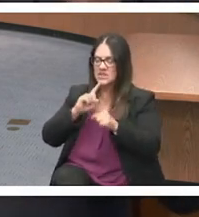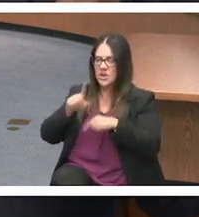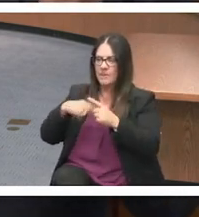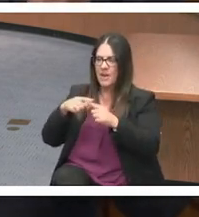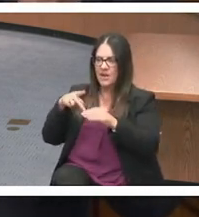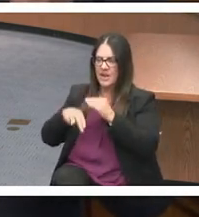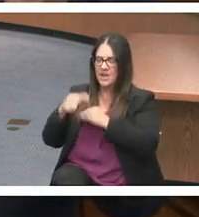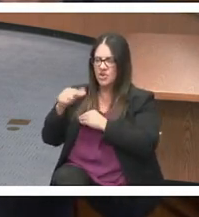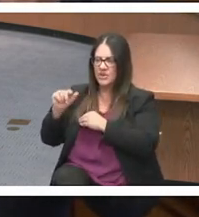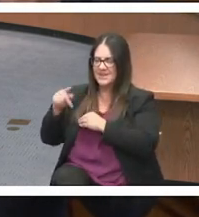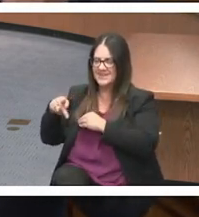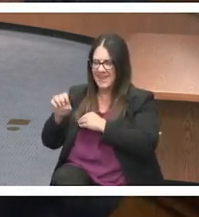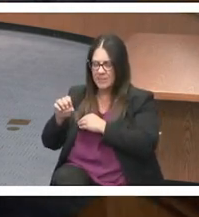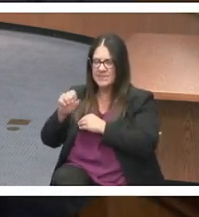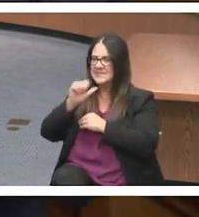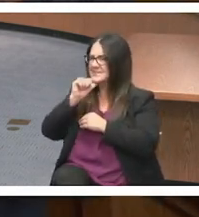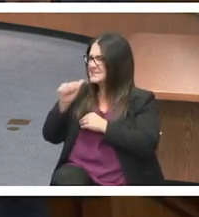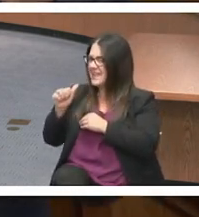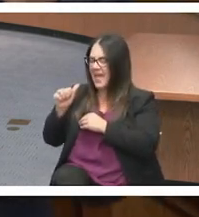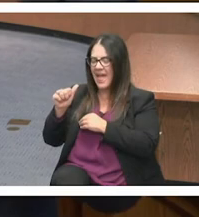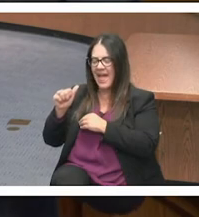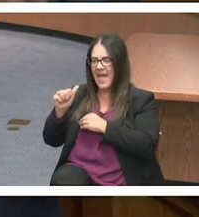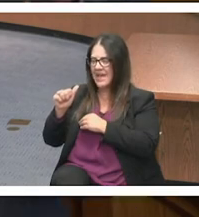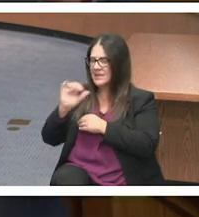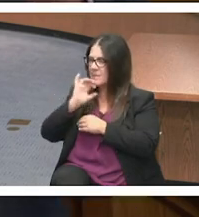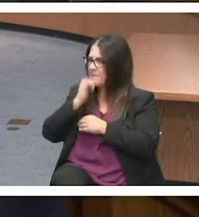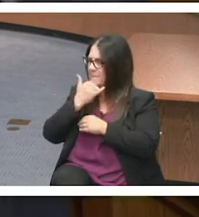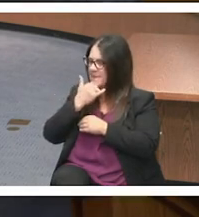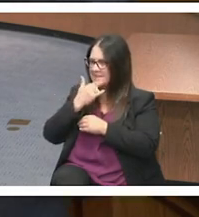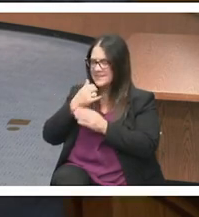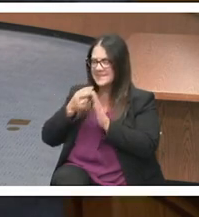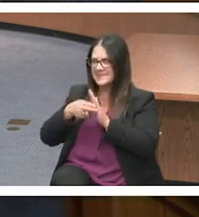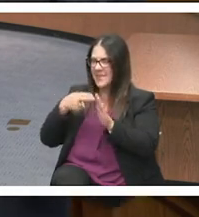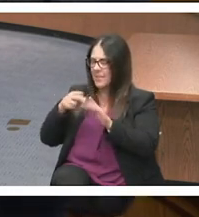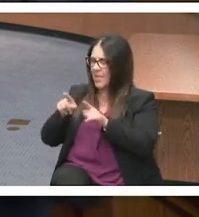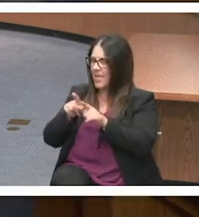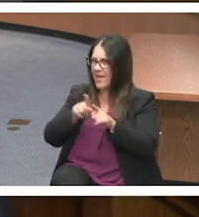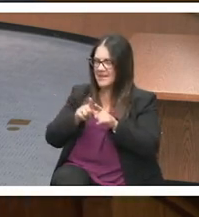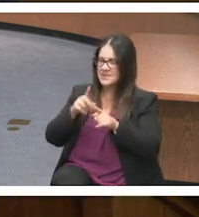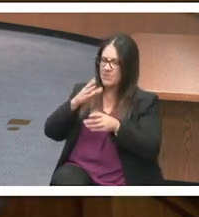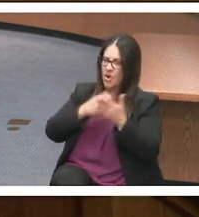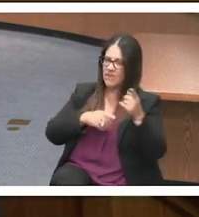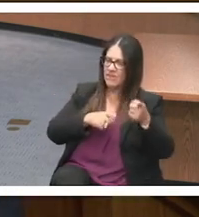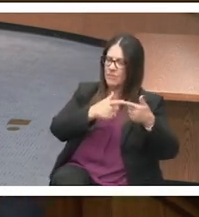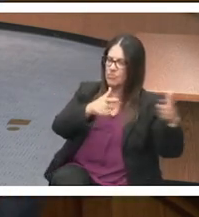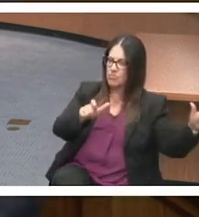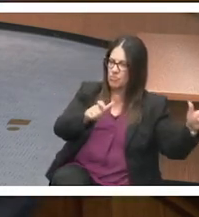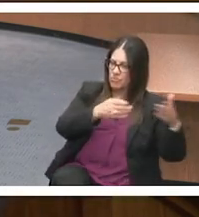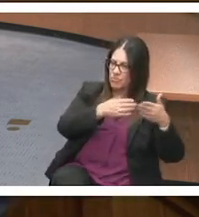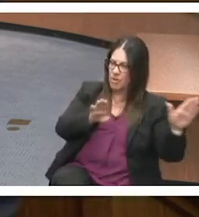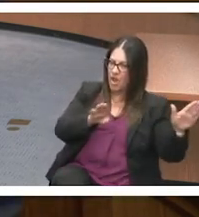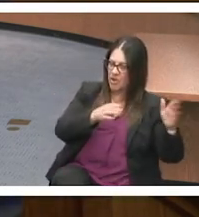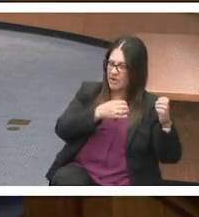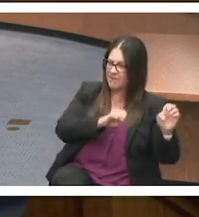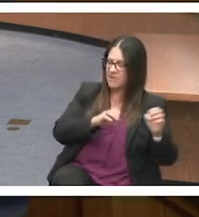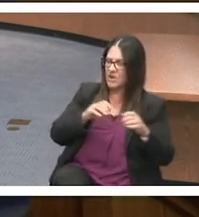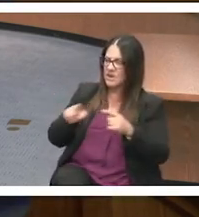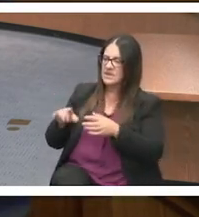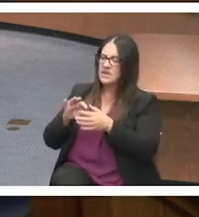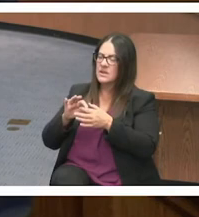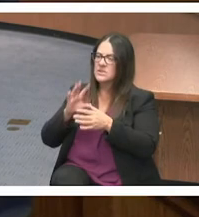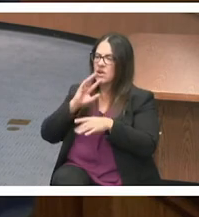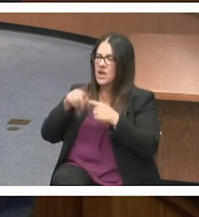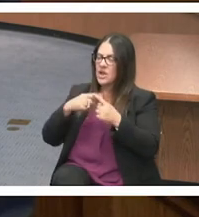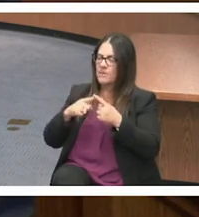get brought into or sort of mischaracterized in this broader effort. As it relates to standing up to the